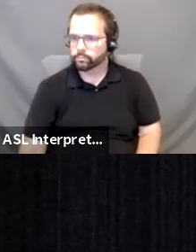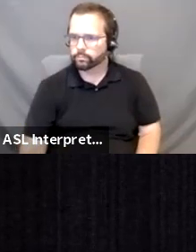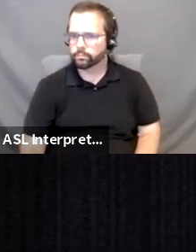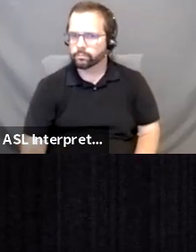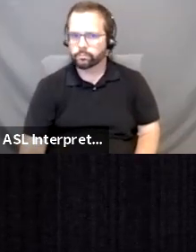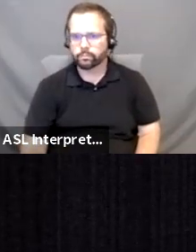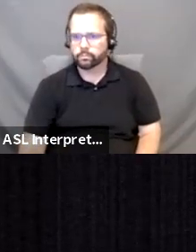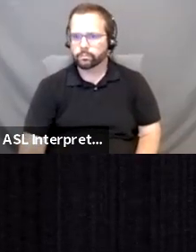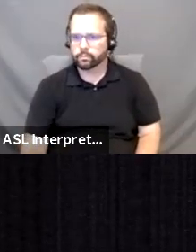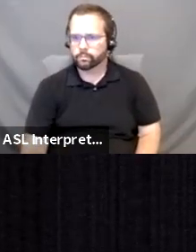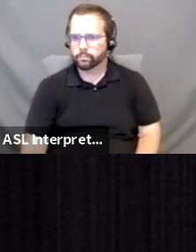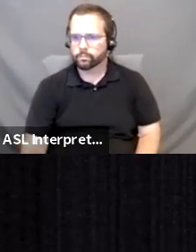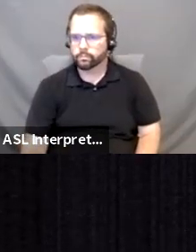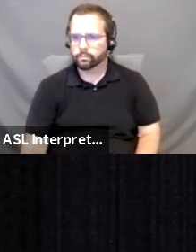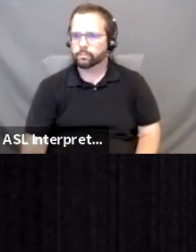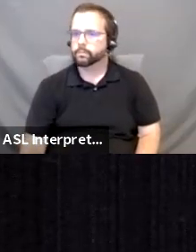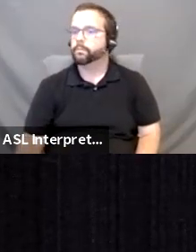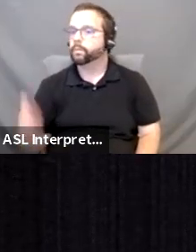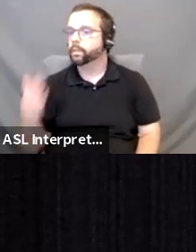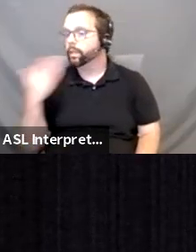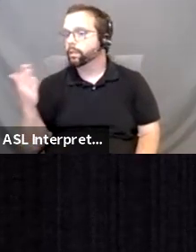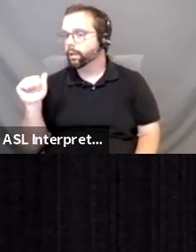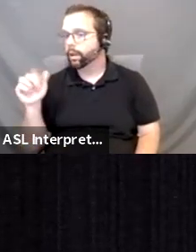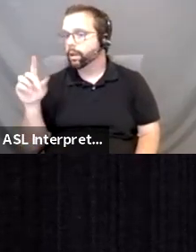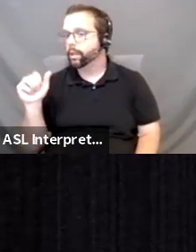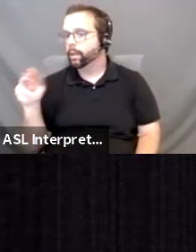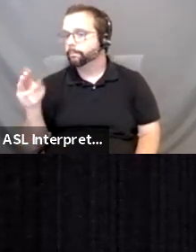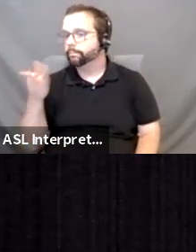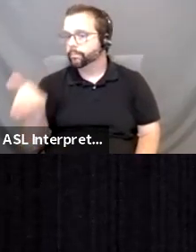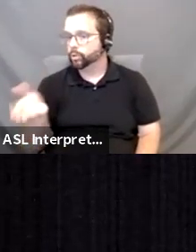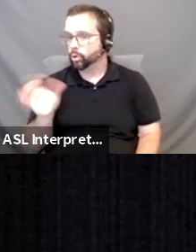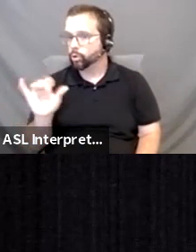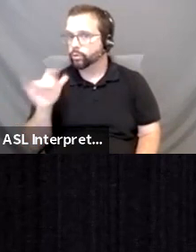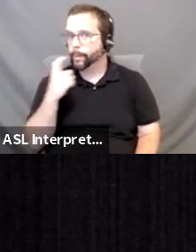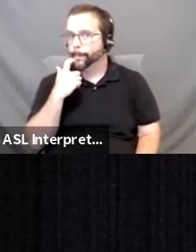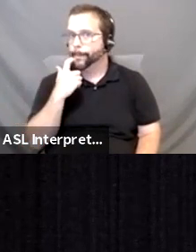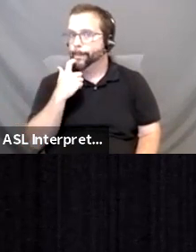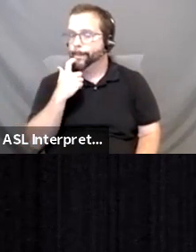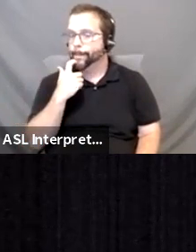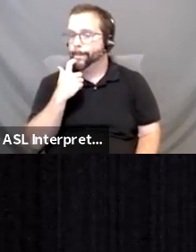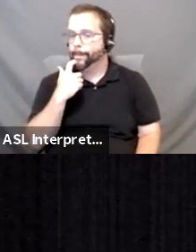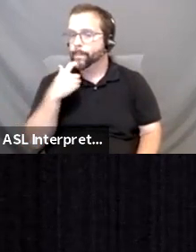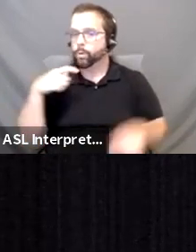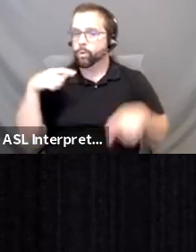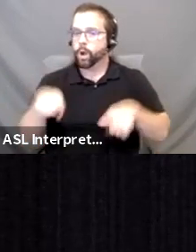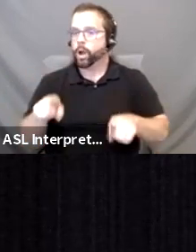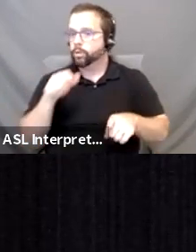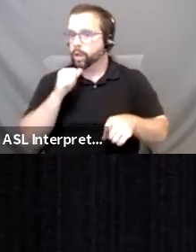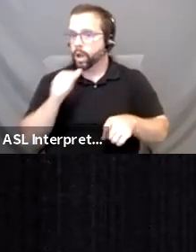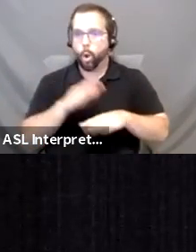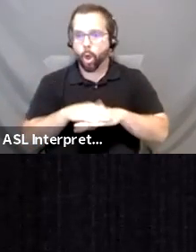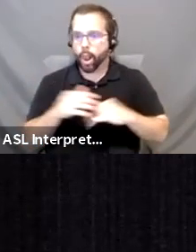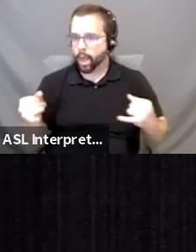I just dropped in, Adam, thank you. Discord is a great option for chatting and keeping people connected while you're not online. That was one of